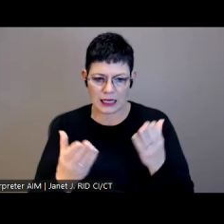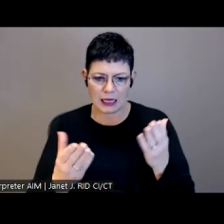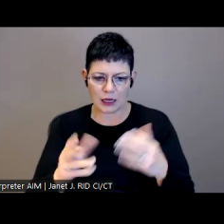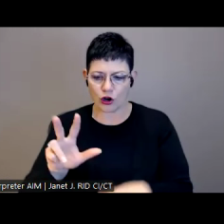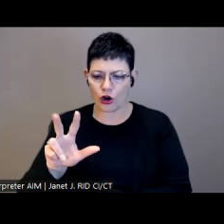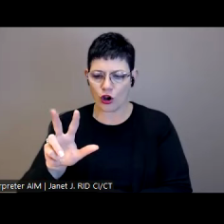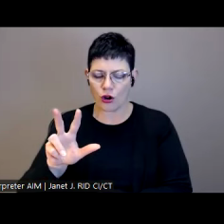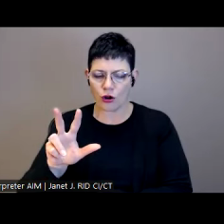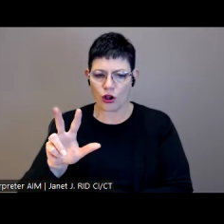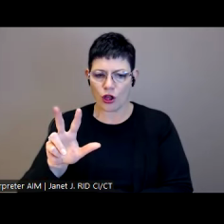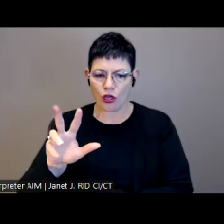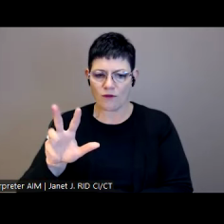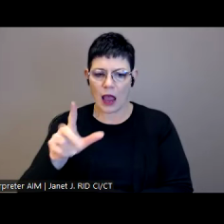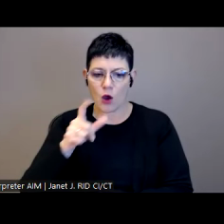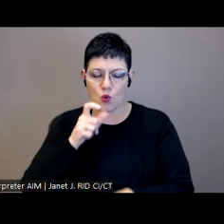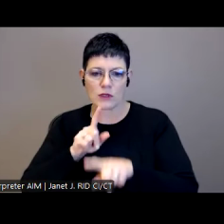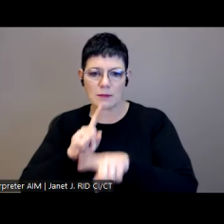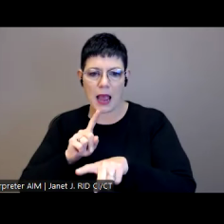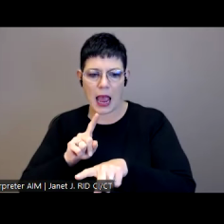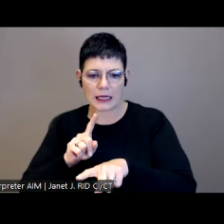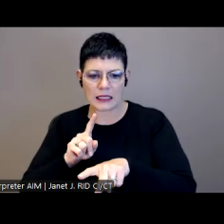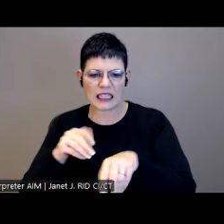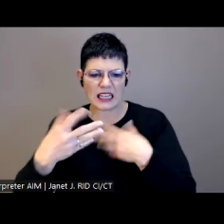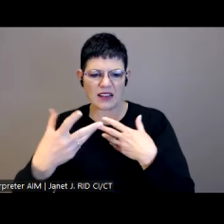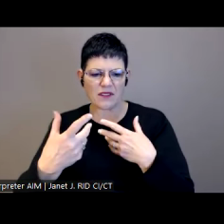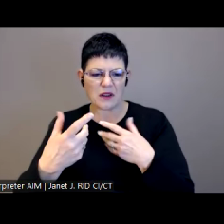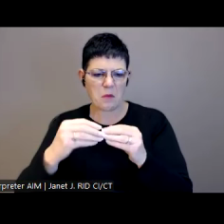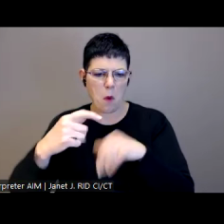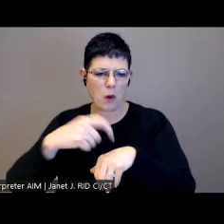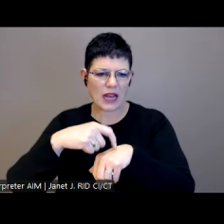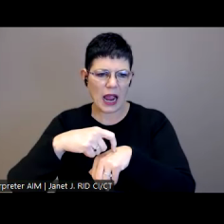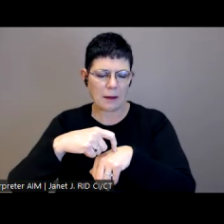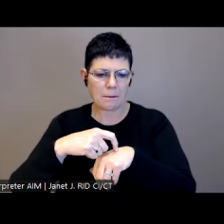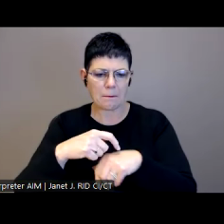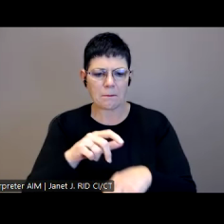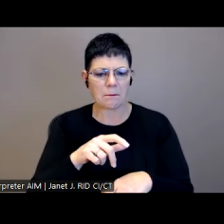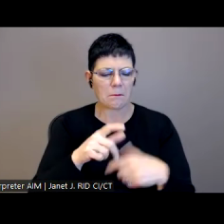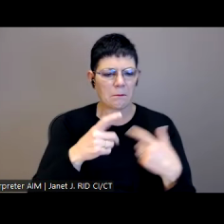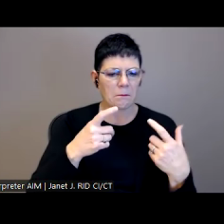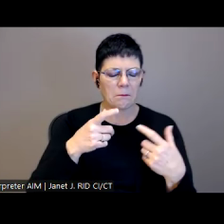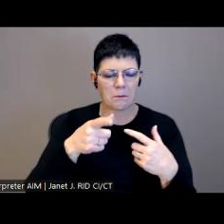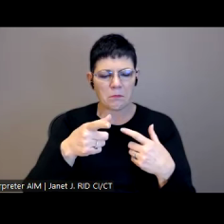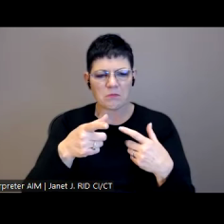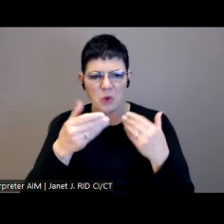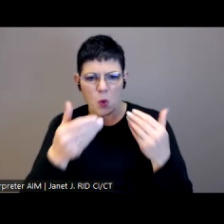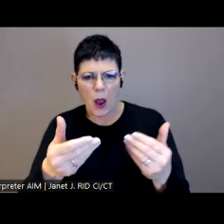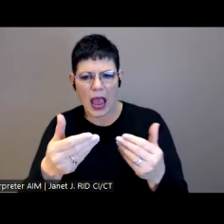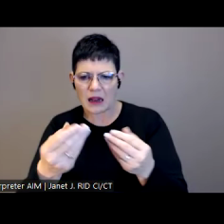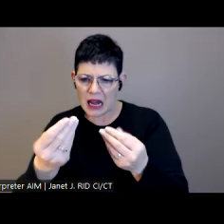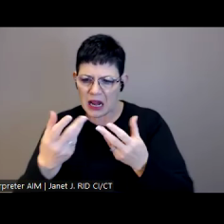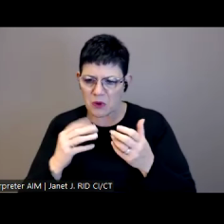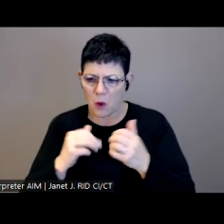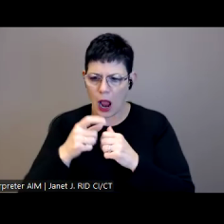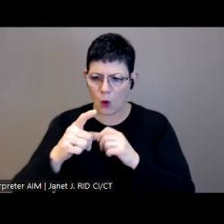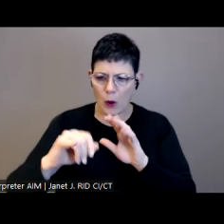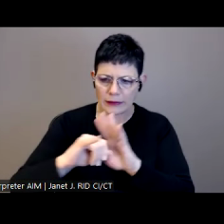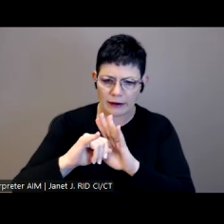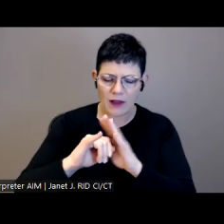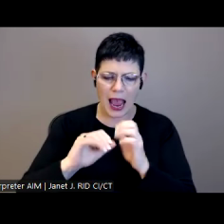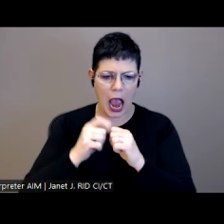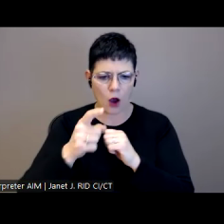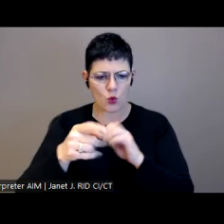35 who've responded. So I'm going to give it just a moment. I hope you'll continue to share with us how you identify